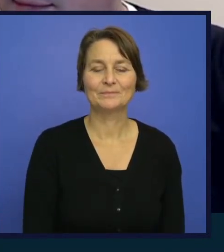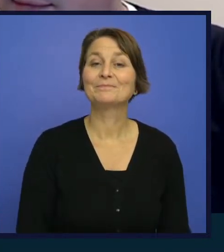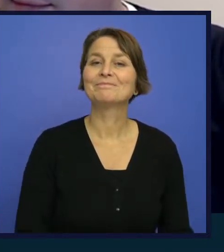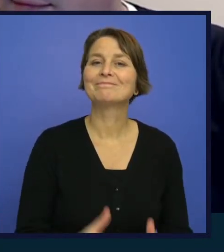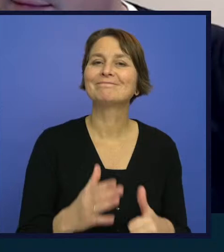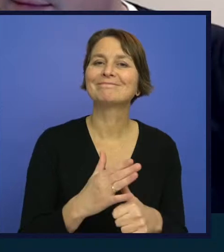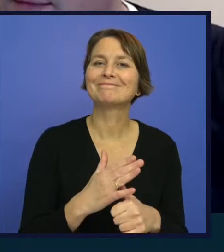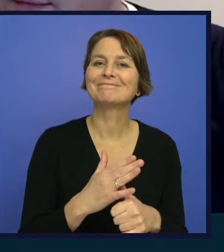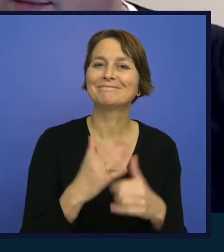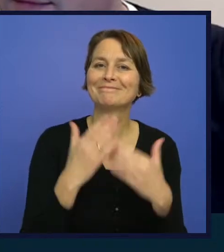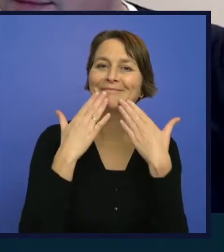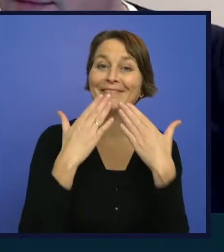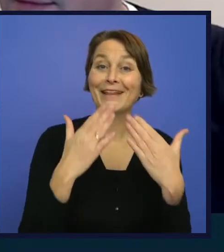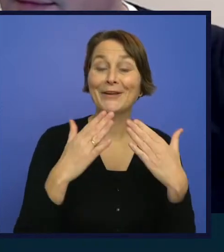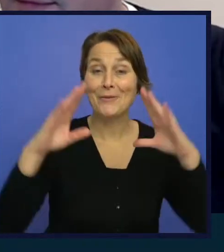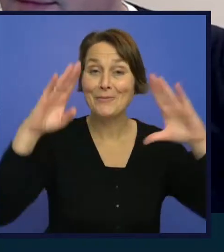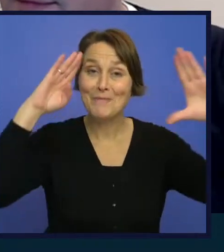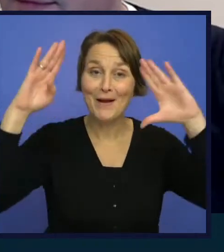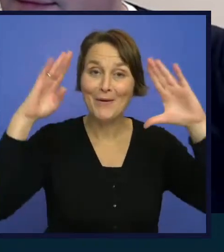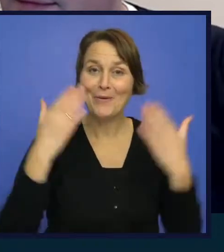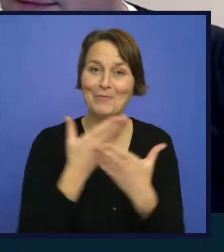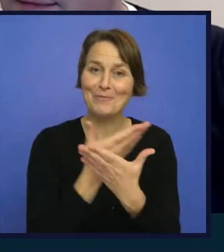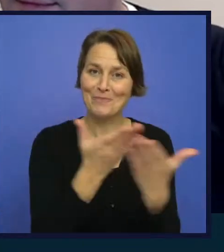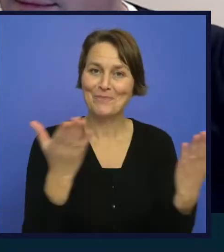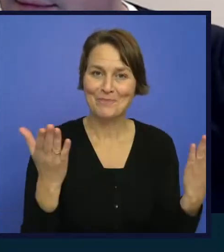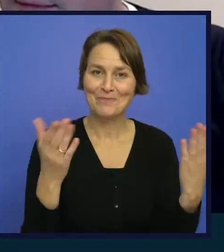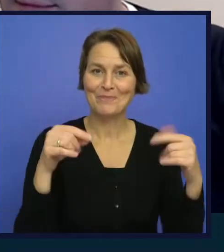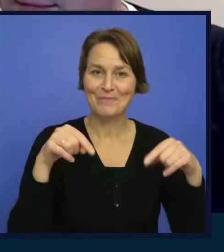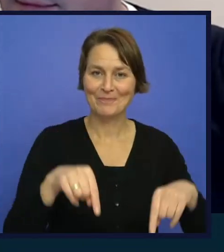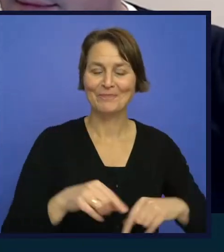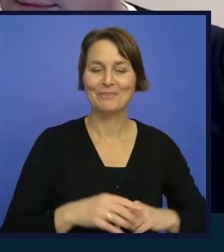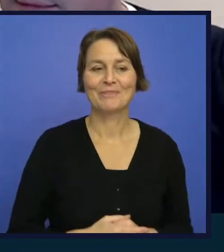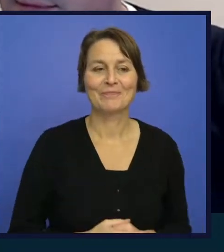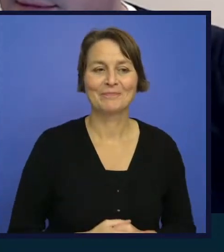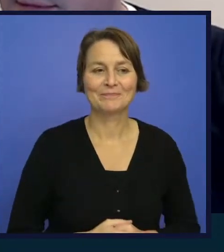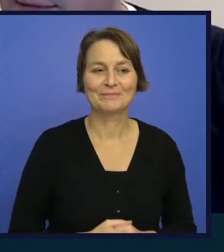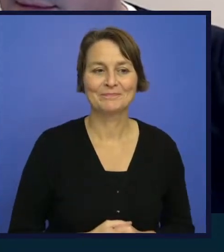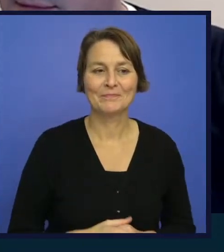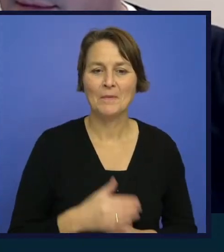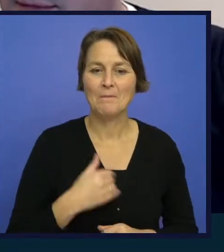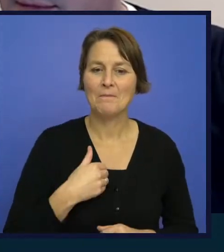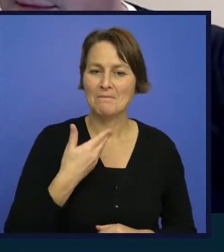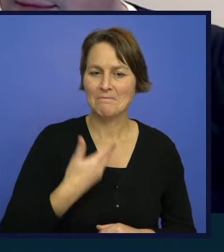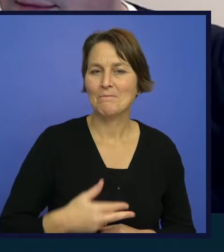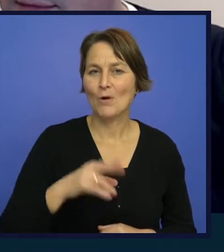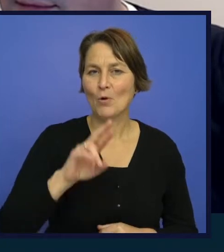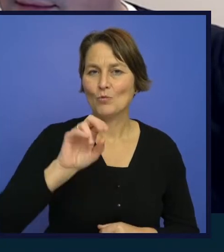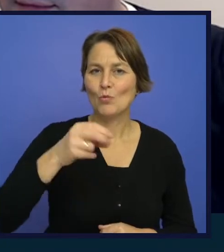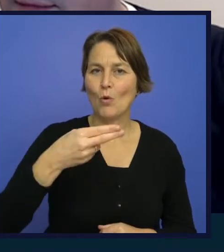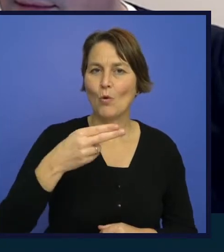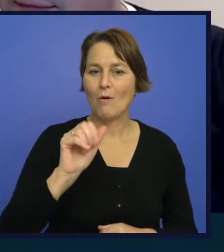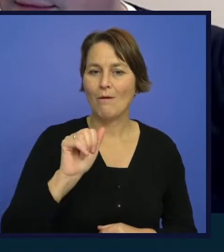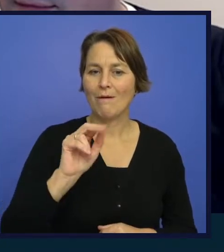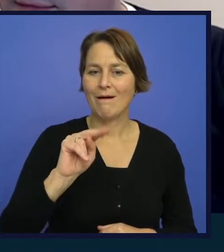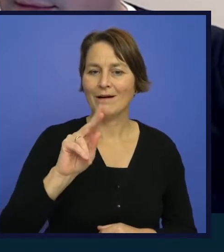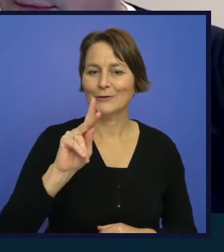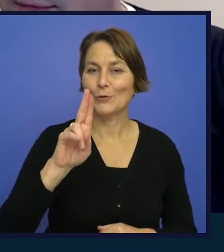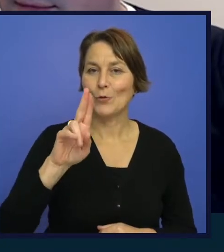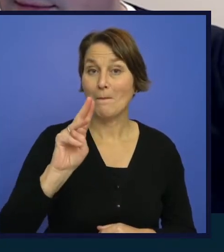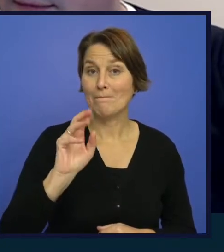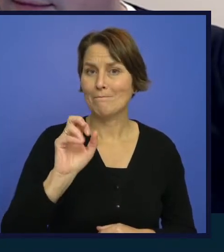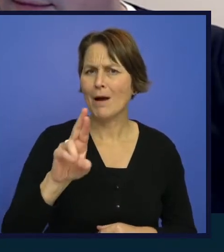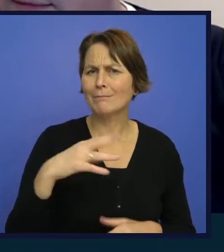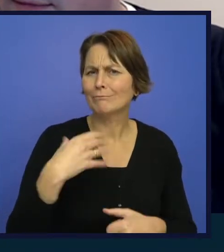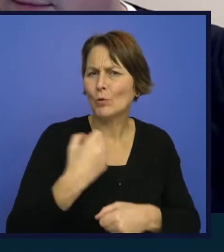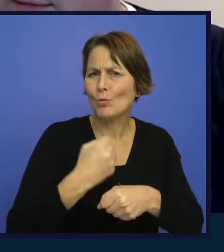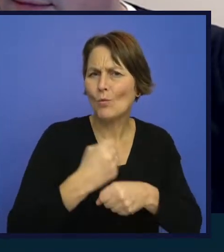and hello, everyone. As I just got introduced, Rohan Kumar. I work for the Microsoft Azure Data team. I'm really